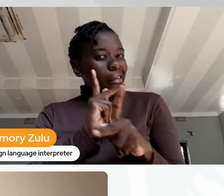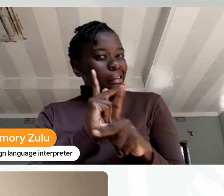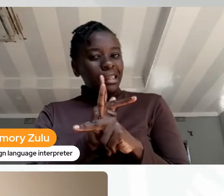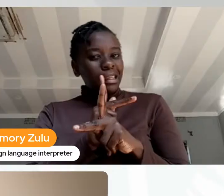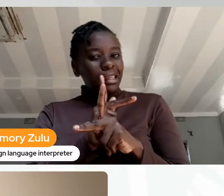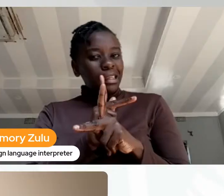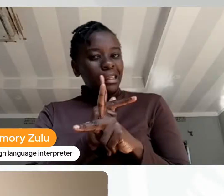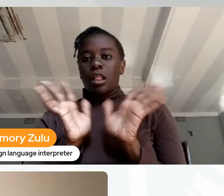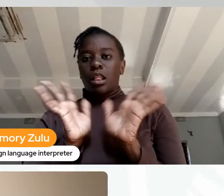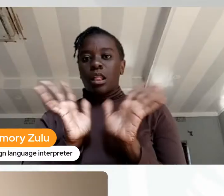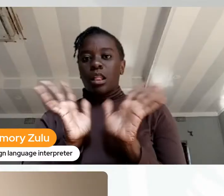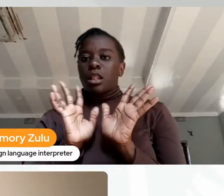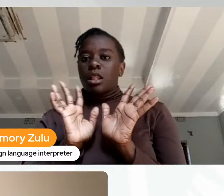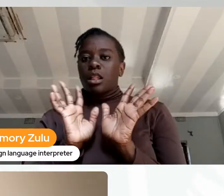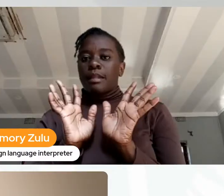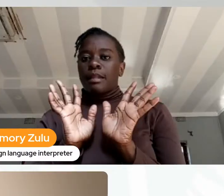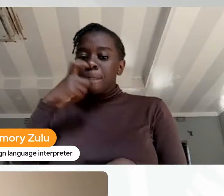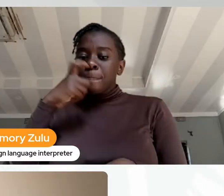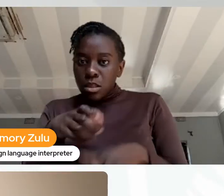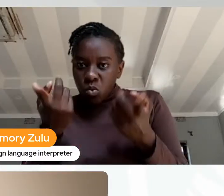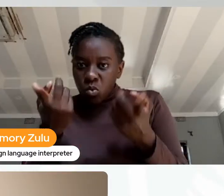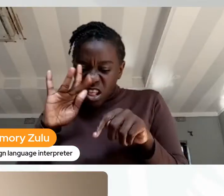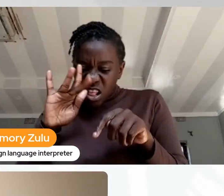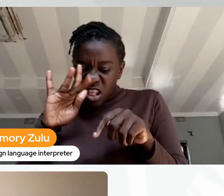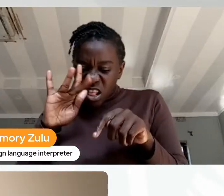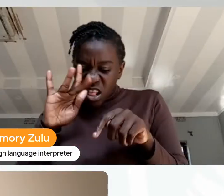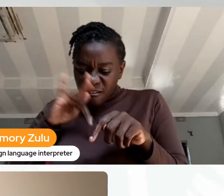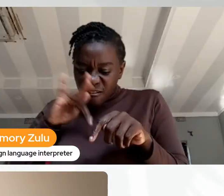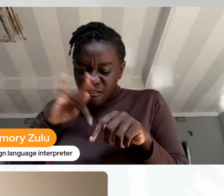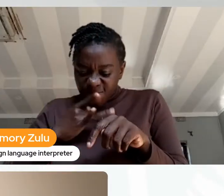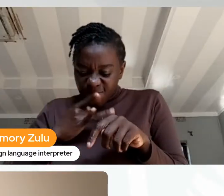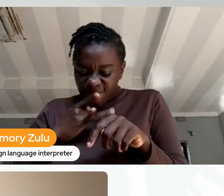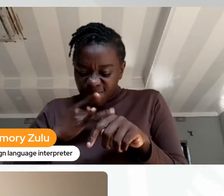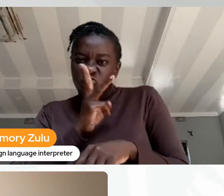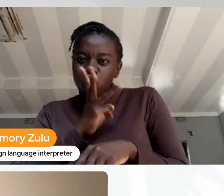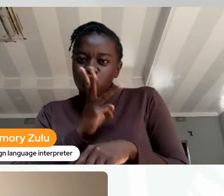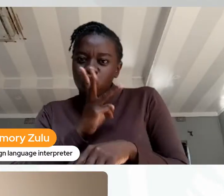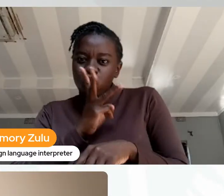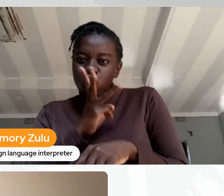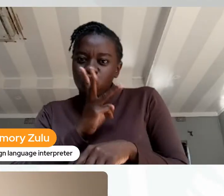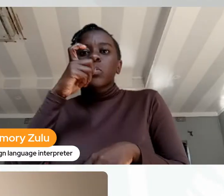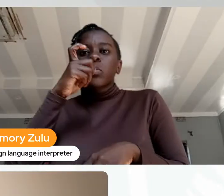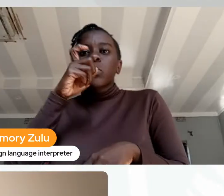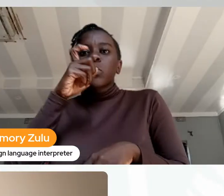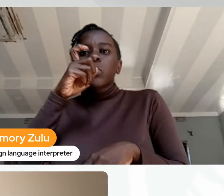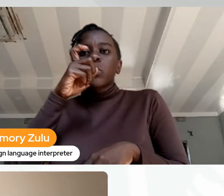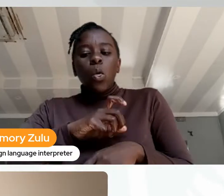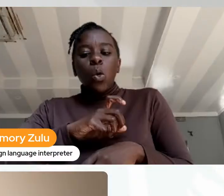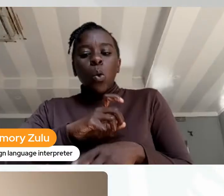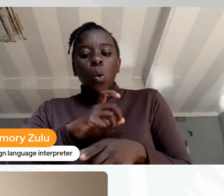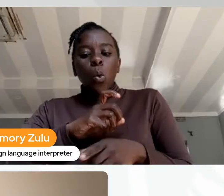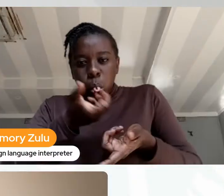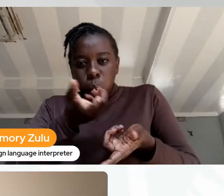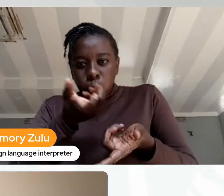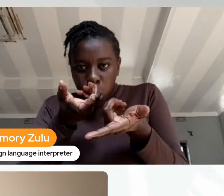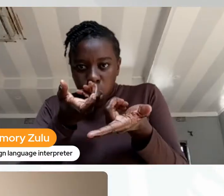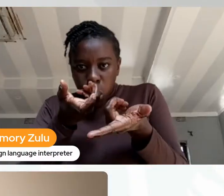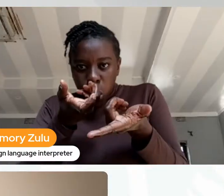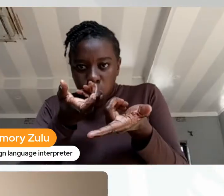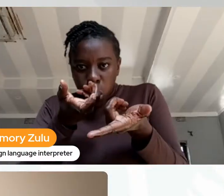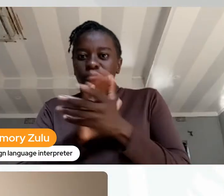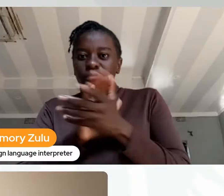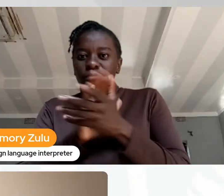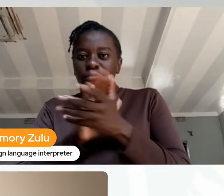UTI. And of course, there is something that they do say, for those who are sexually